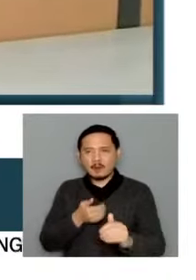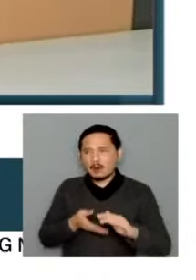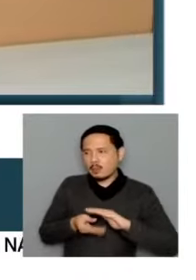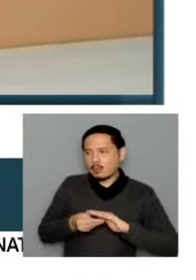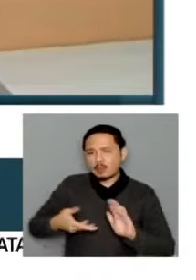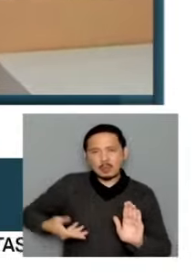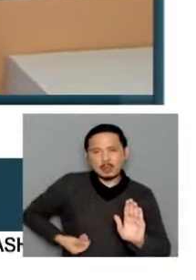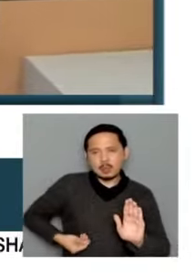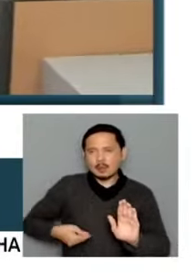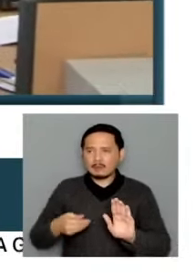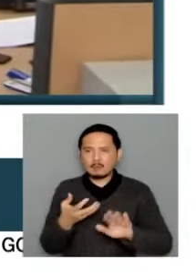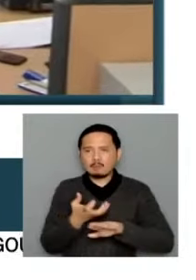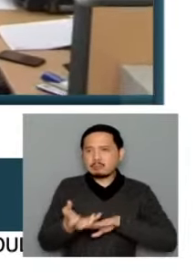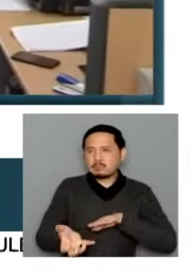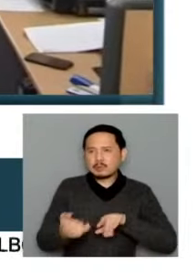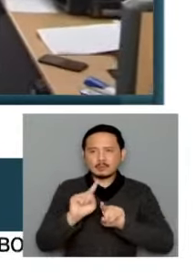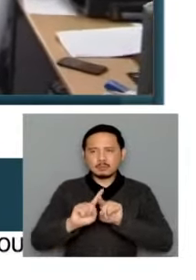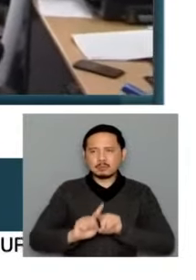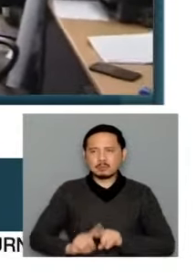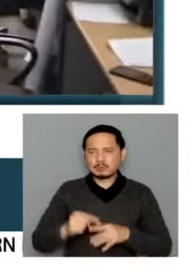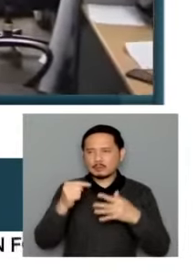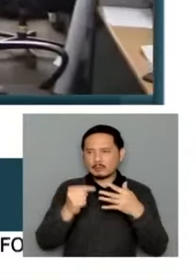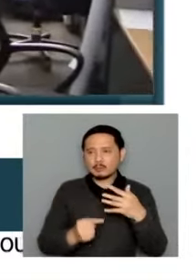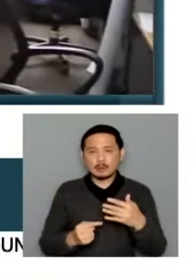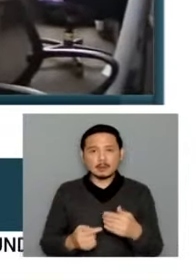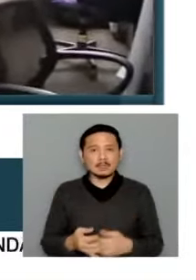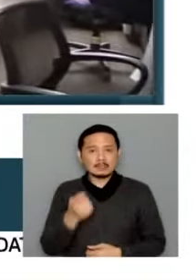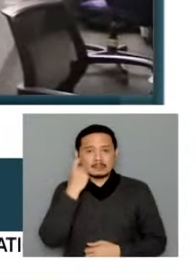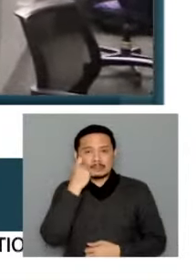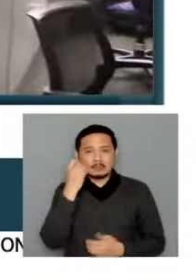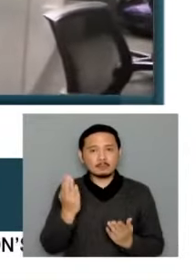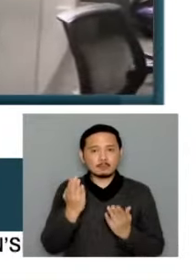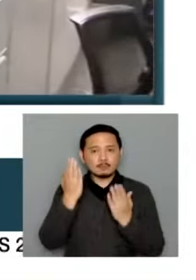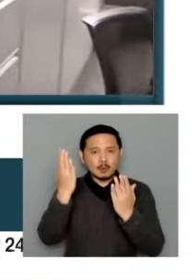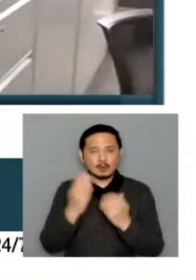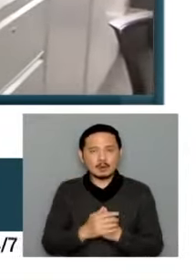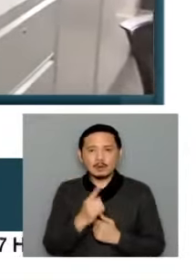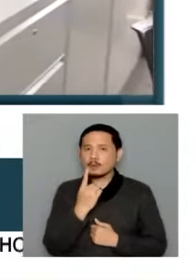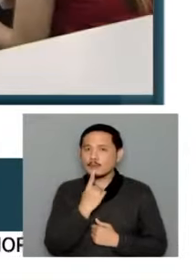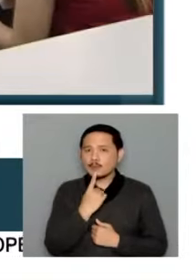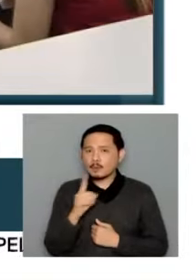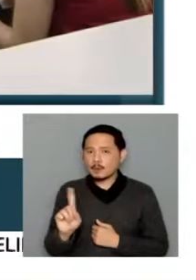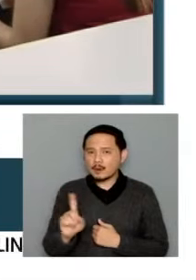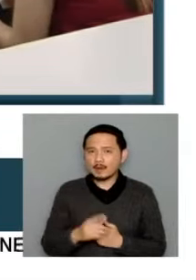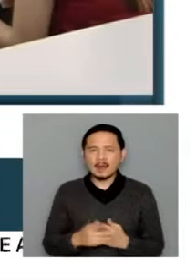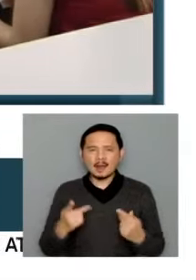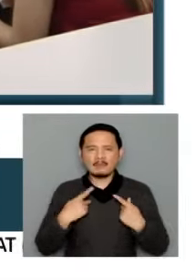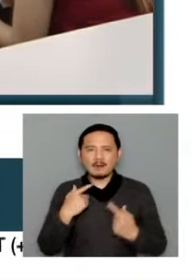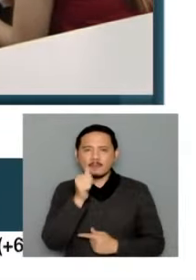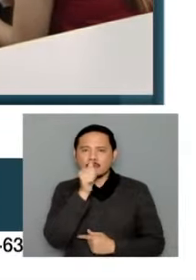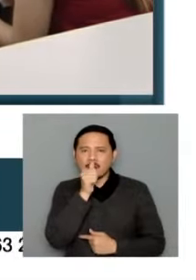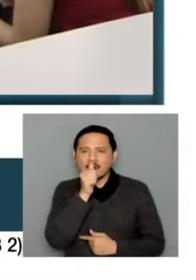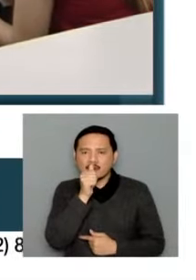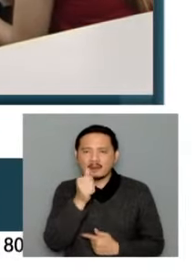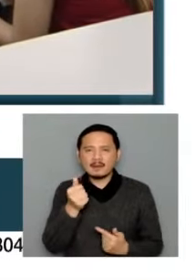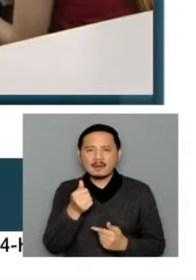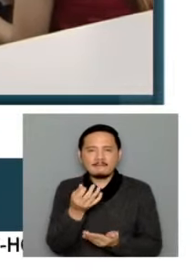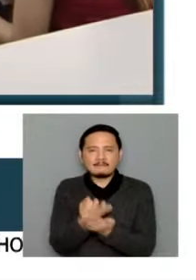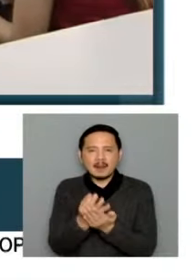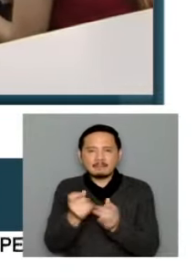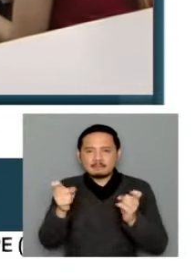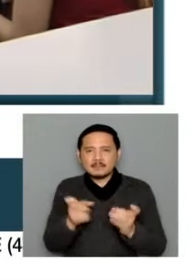last proposal in the last Congress really was for a private provident fund manager. Mm-hmm. So what if